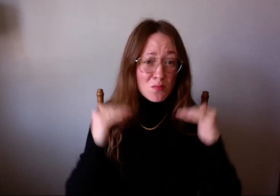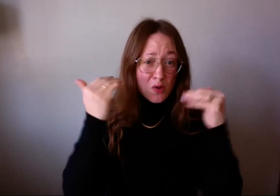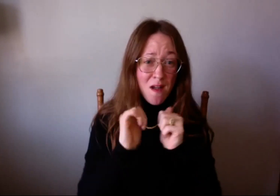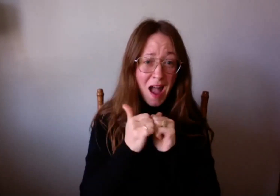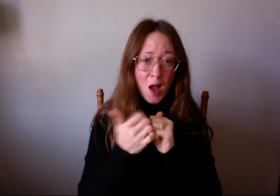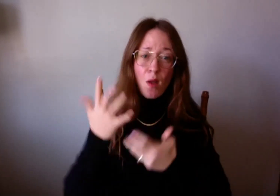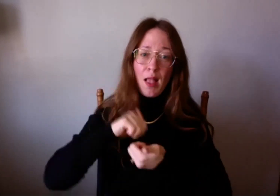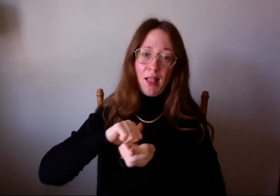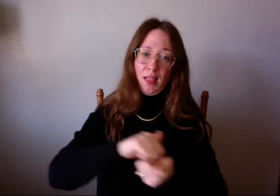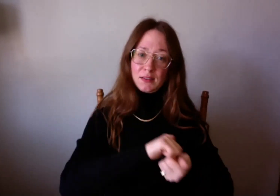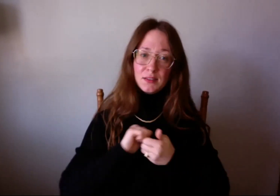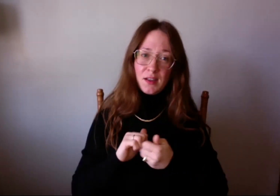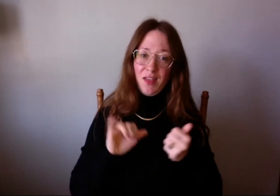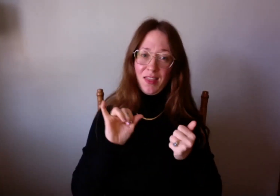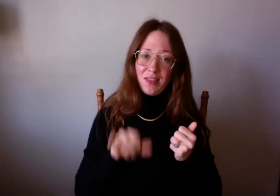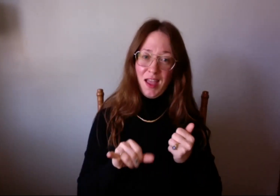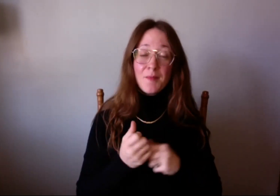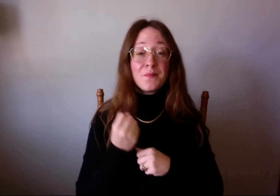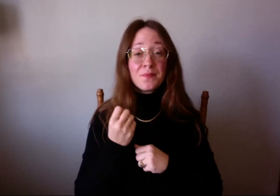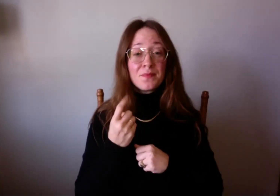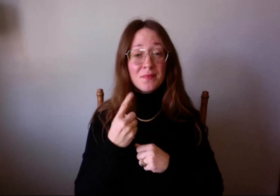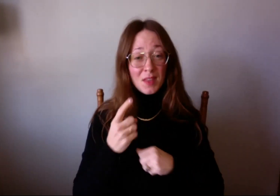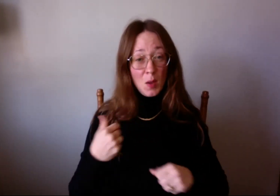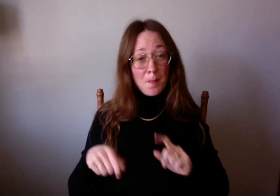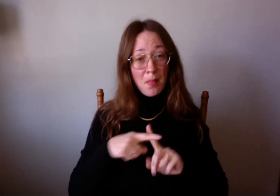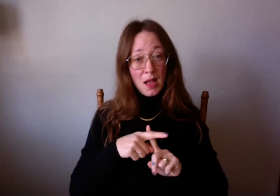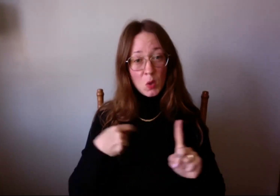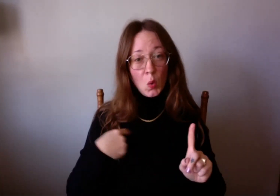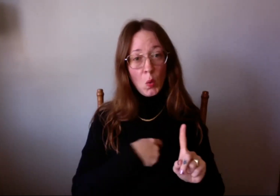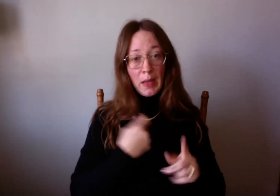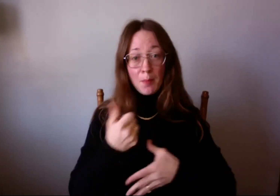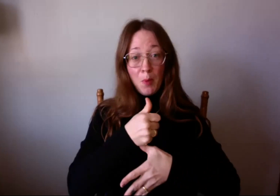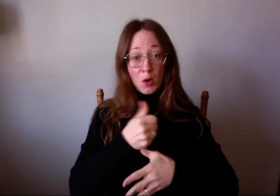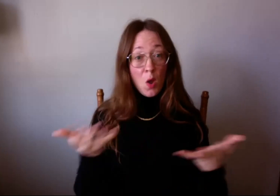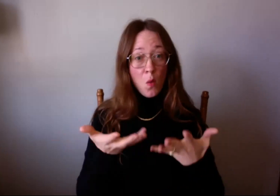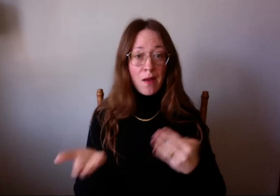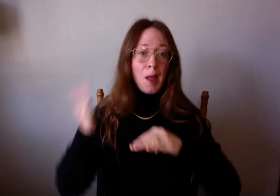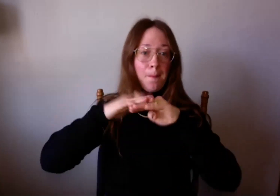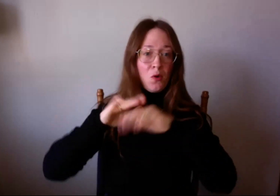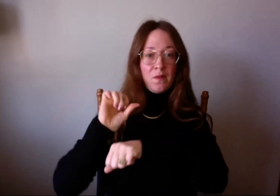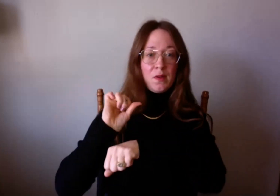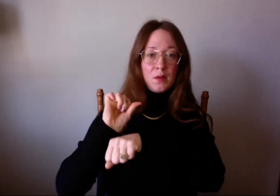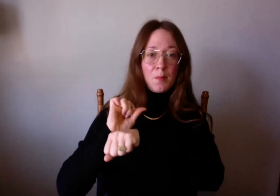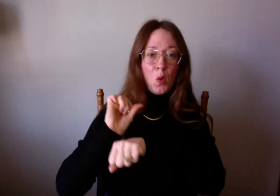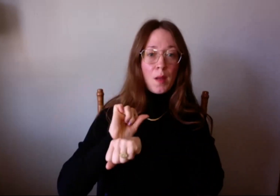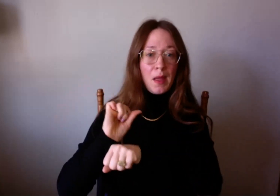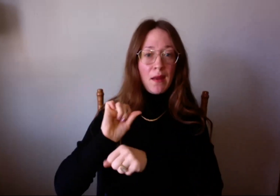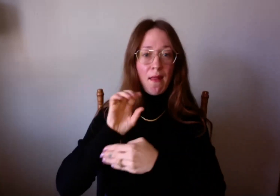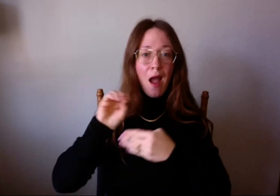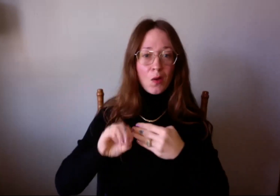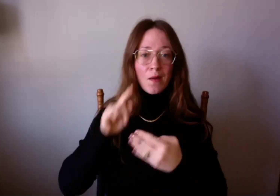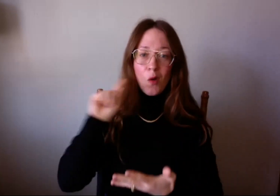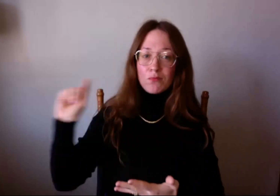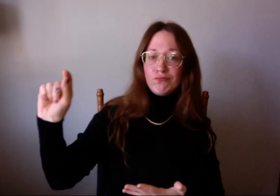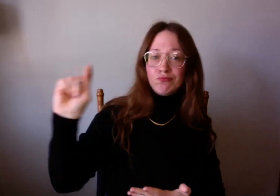importantly, probably most importantly, improve employment and economic outcomes for the individuals we serve through the